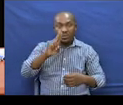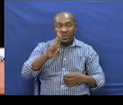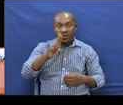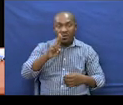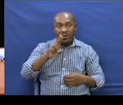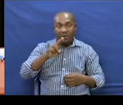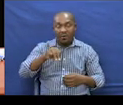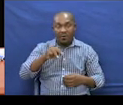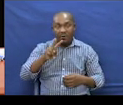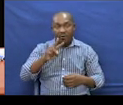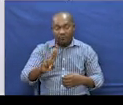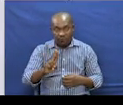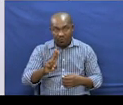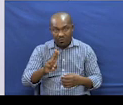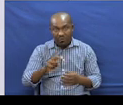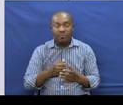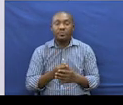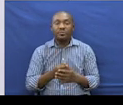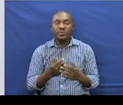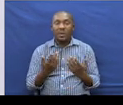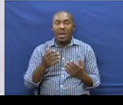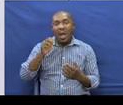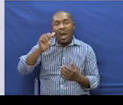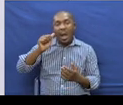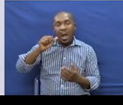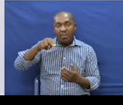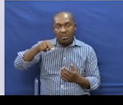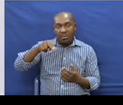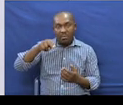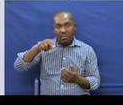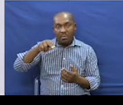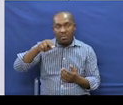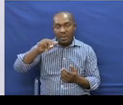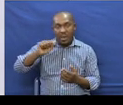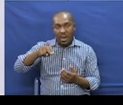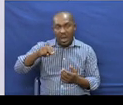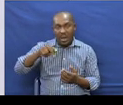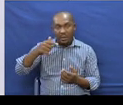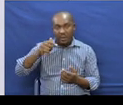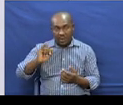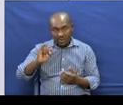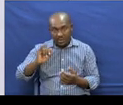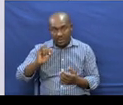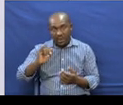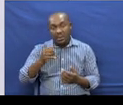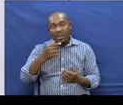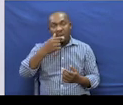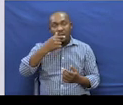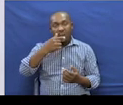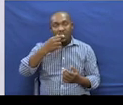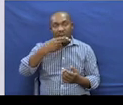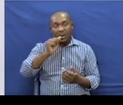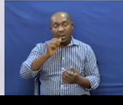of Tanganyika, AMNAT, which was led by Suleiman Takadil, and the United Tanganyika Party, which was led by